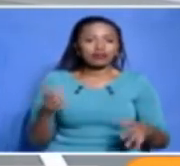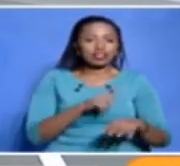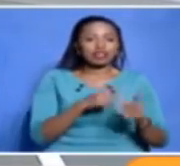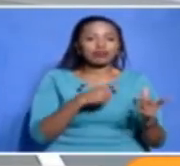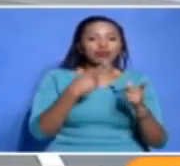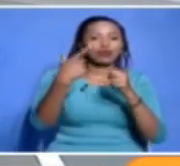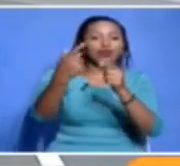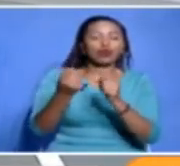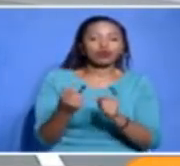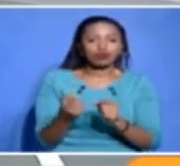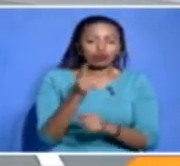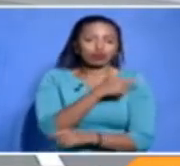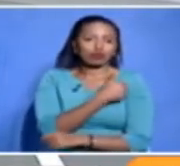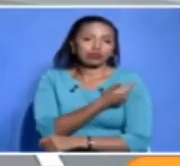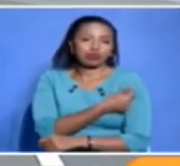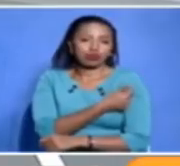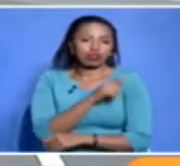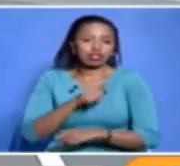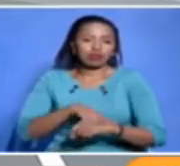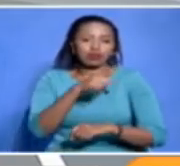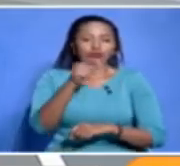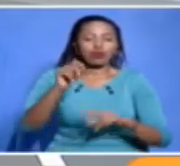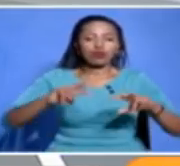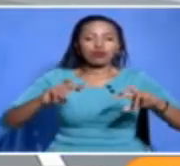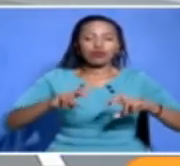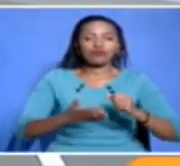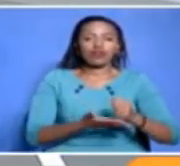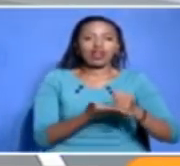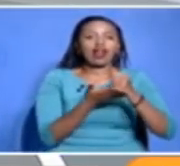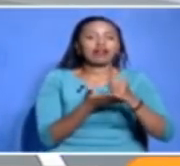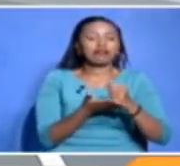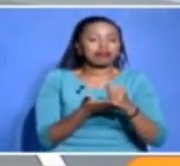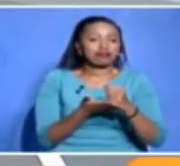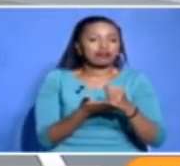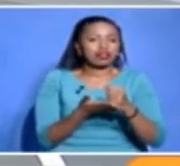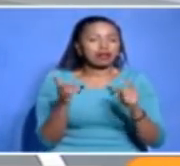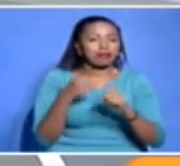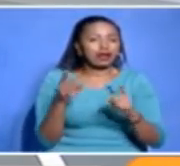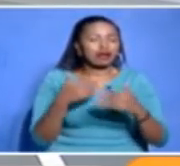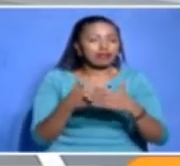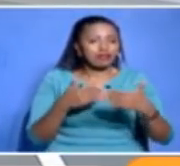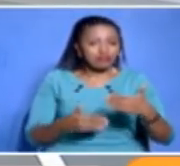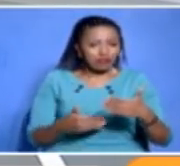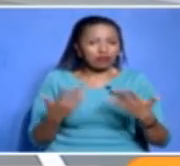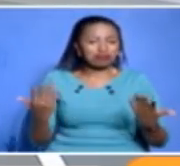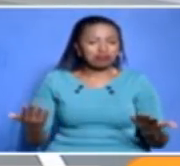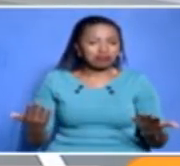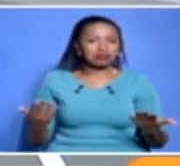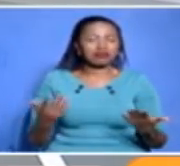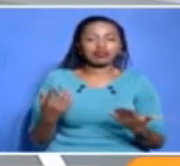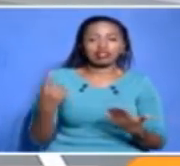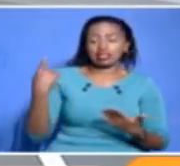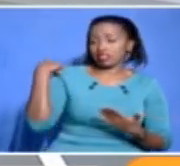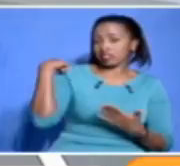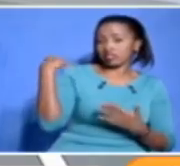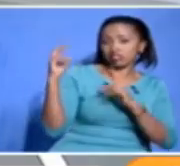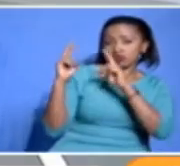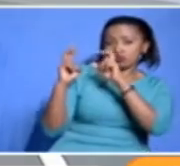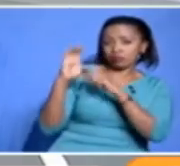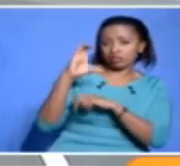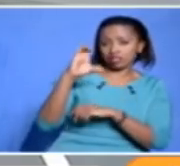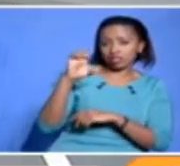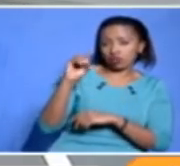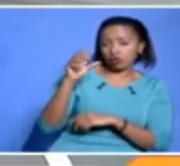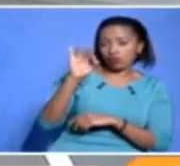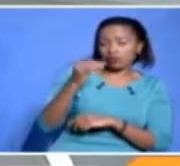some help with whatever health issues that you may have. But even as Daniel Yumbia said yesterday, and he's the CEO of